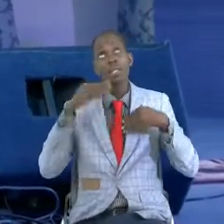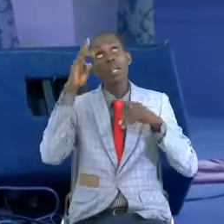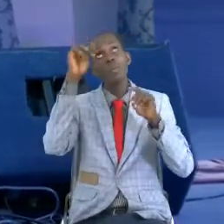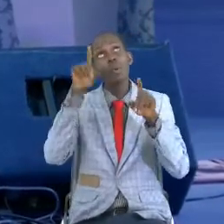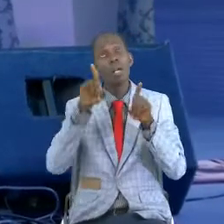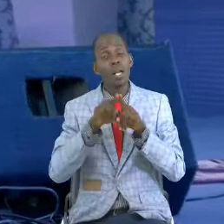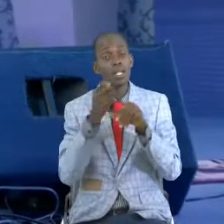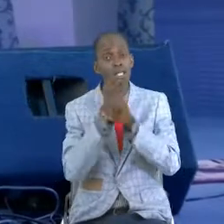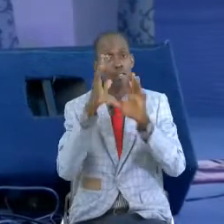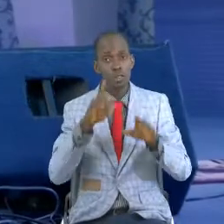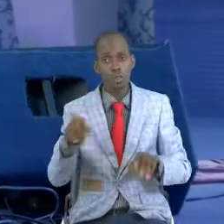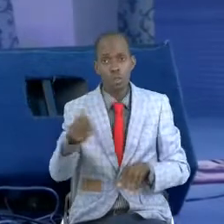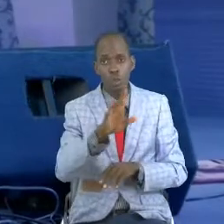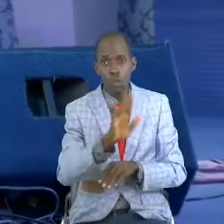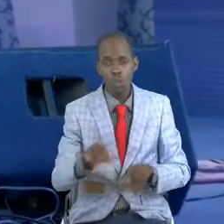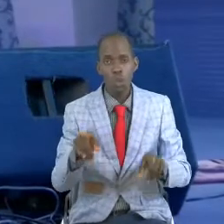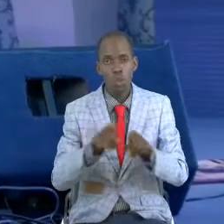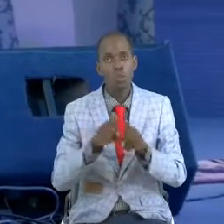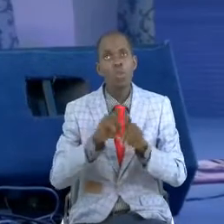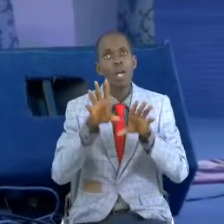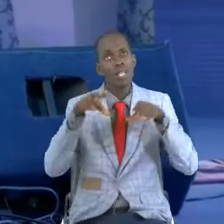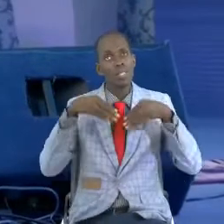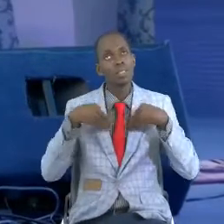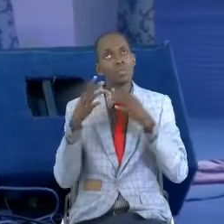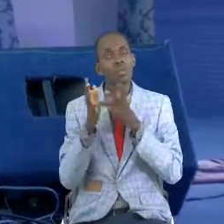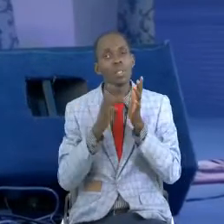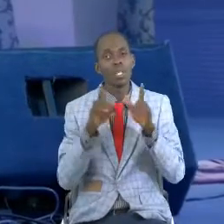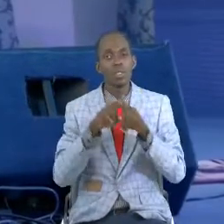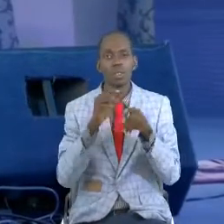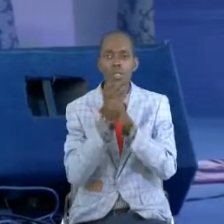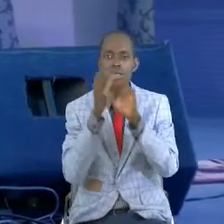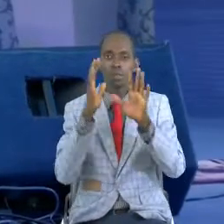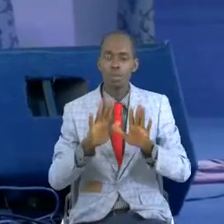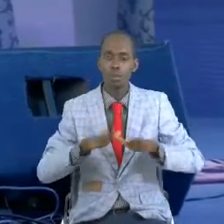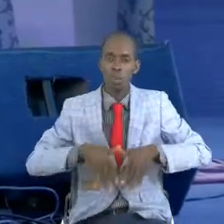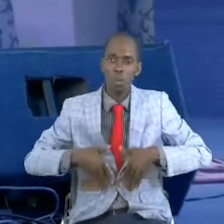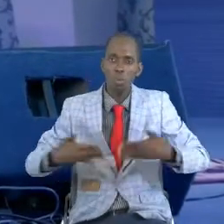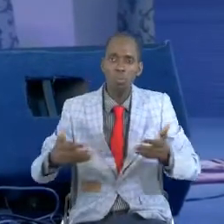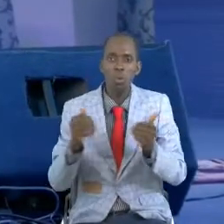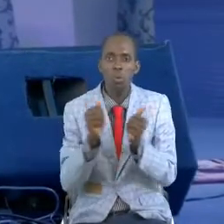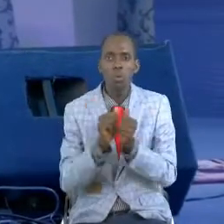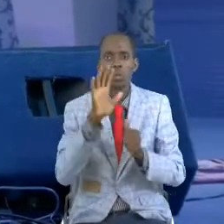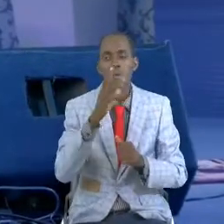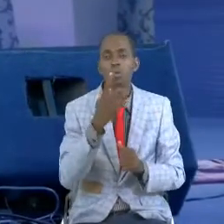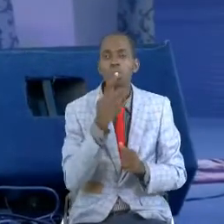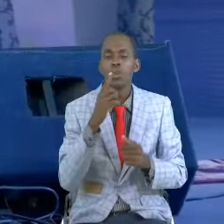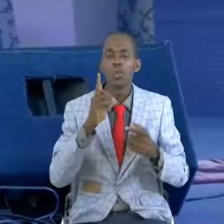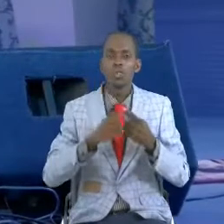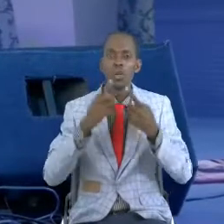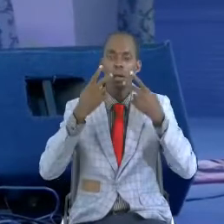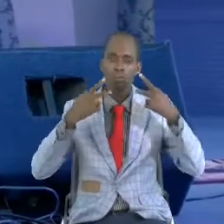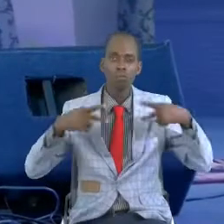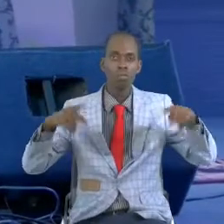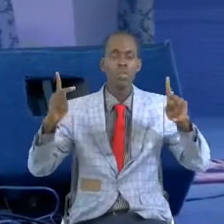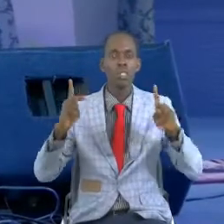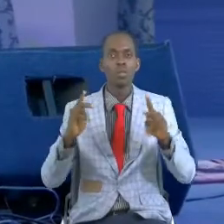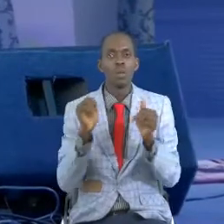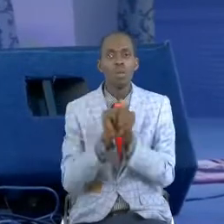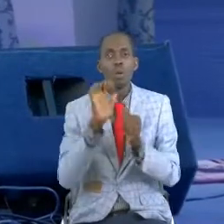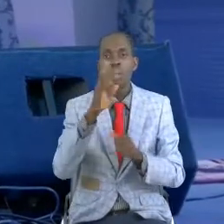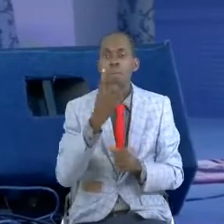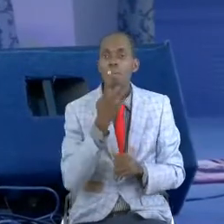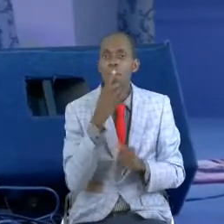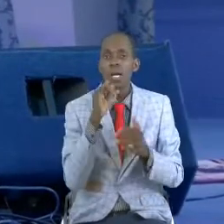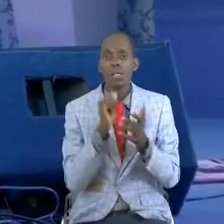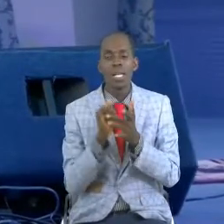you are taking him a savior you confess what you're about to proclaim with your mouth you declare which amount that jesus is